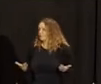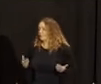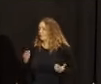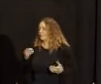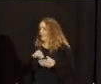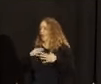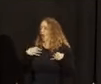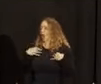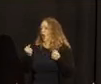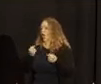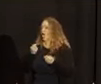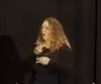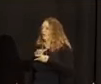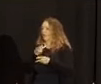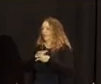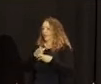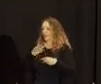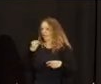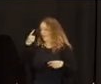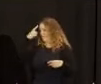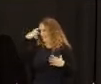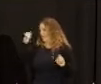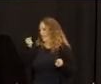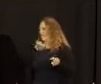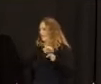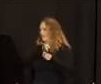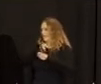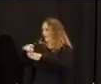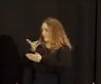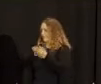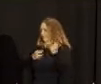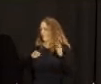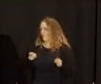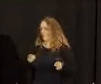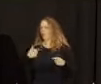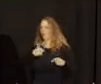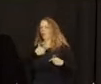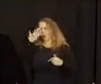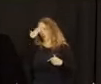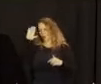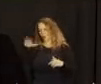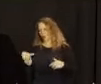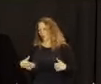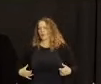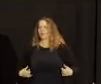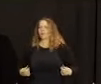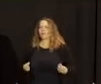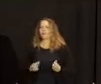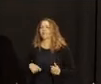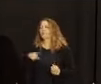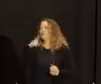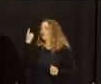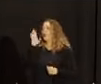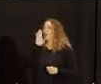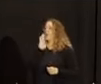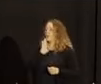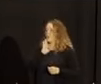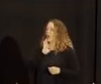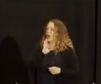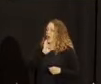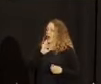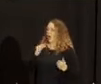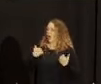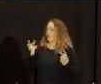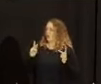our healthcare and medical industries. So we know that Black and brown young